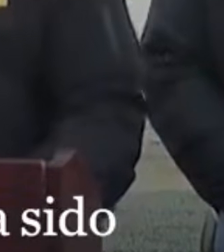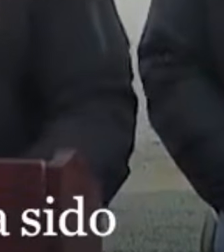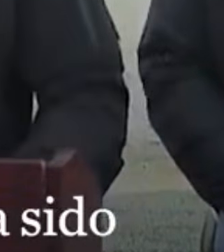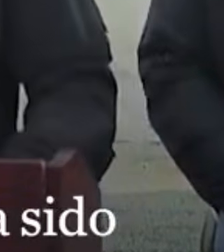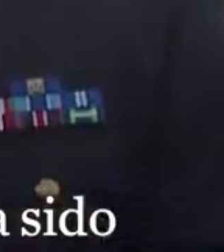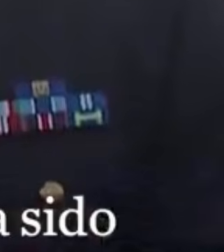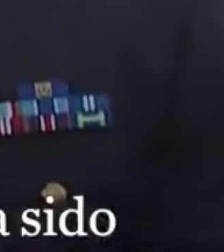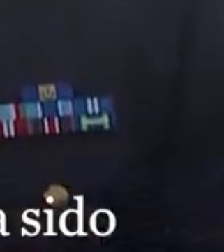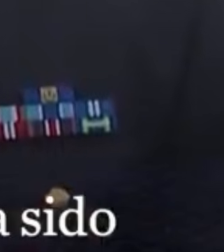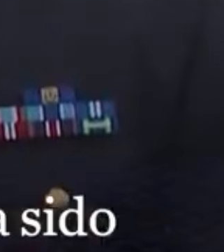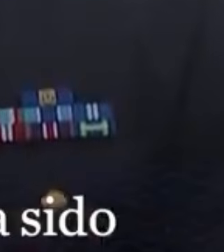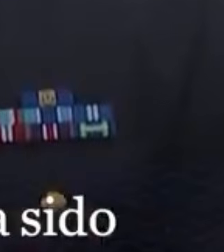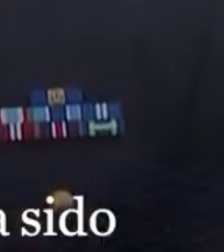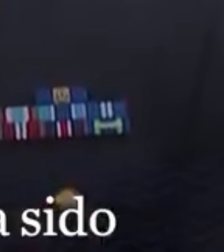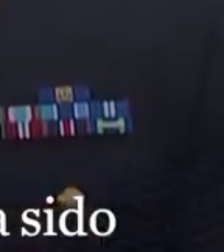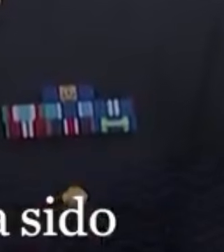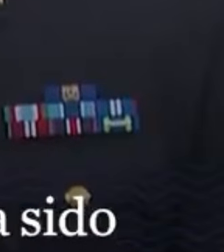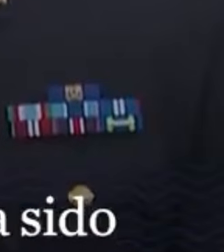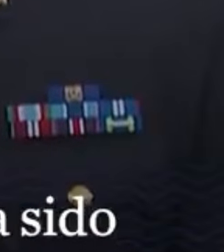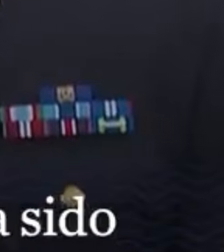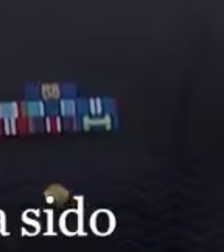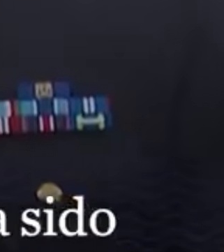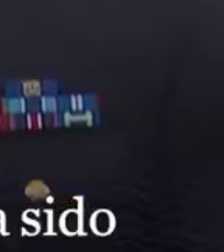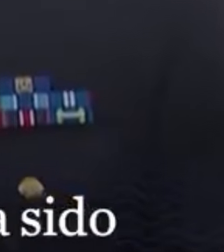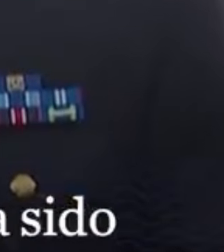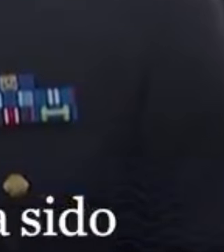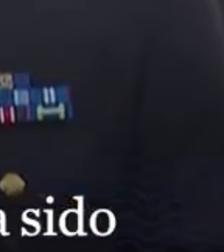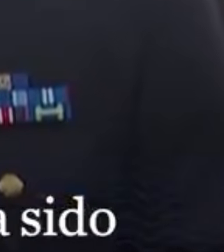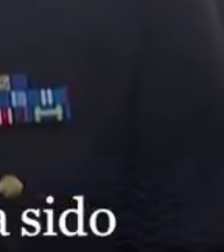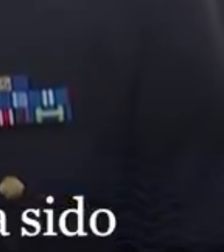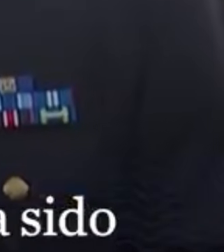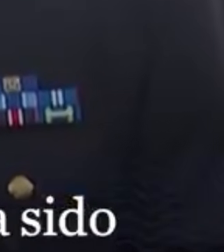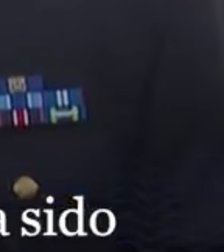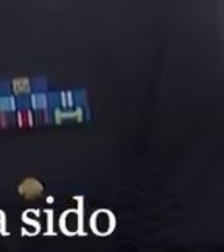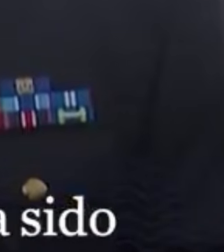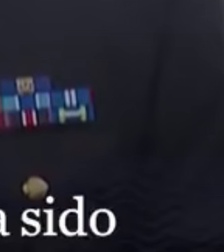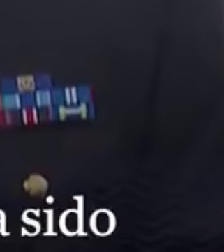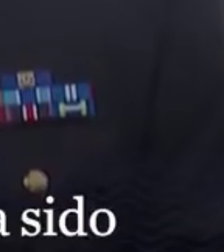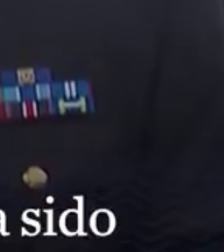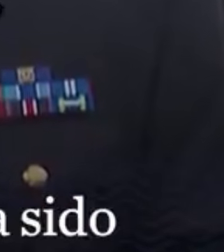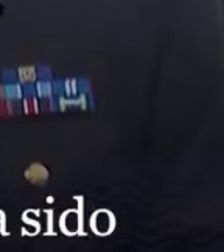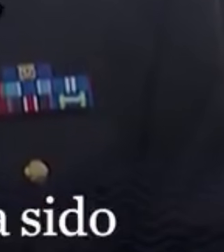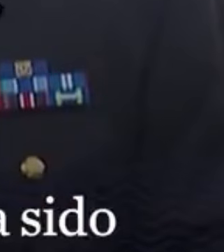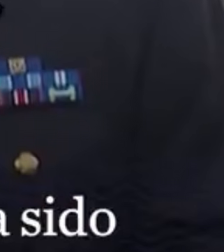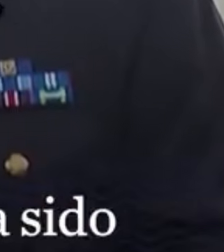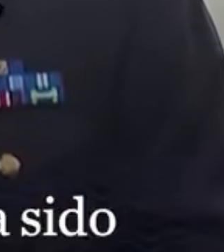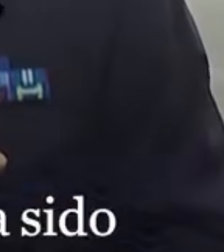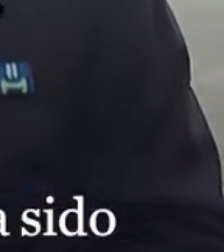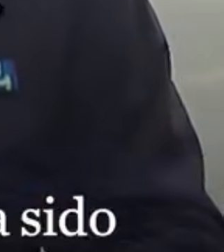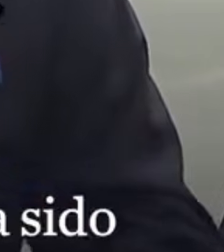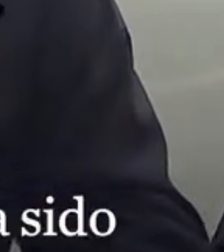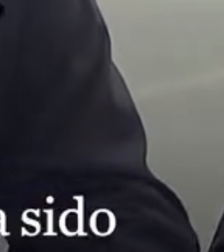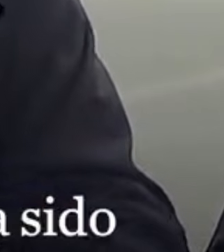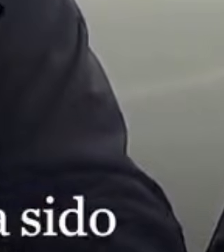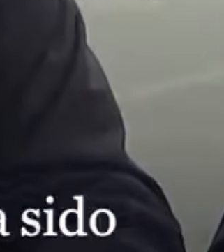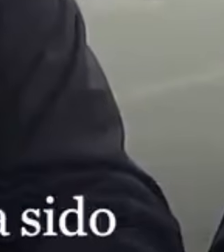interagency success. The arrest of Ryan Wedding is a result of strong, trusted partnership. I want to thank the men and